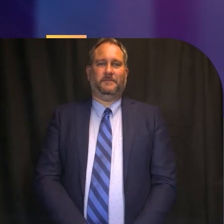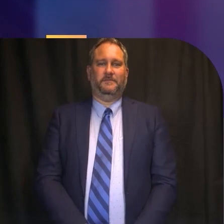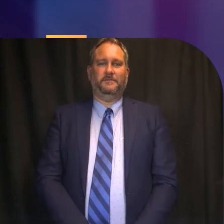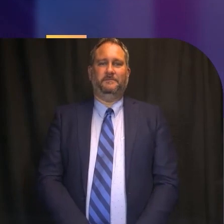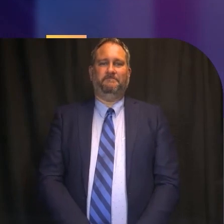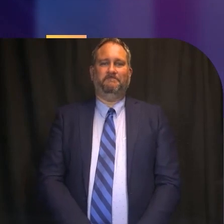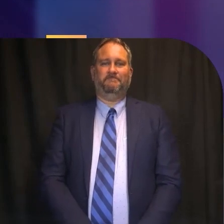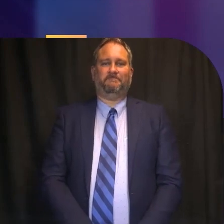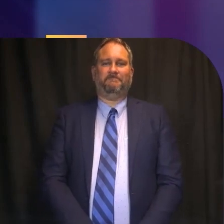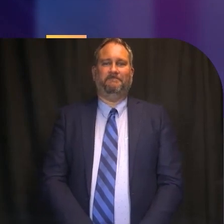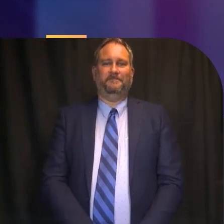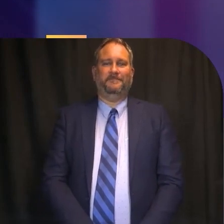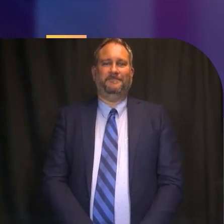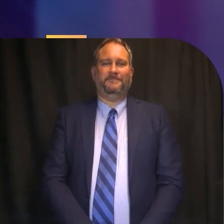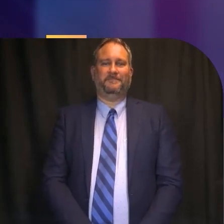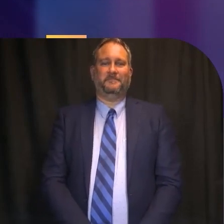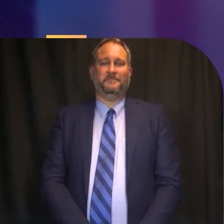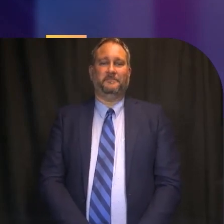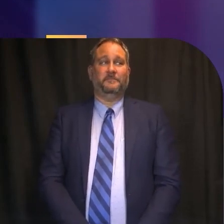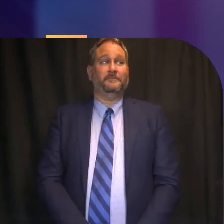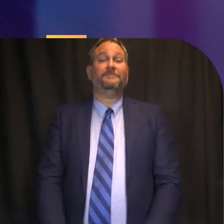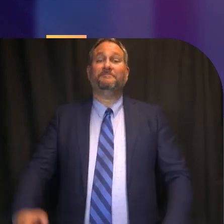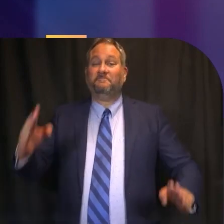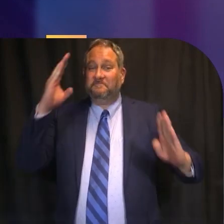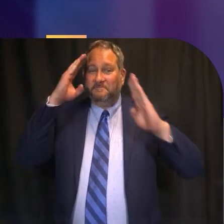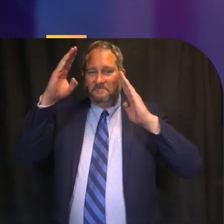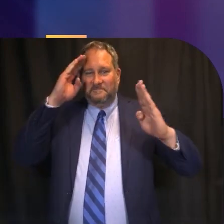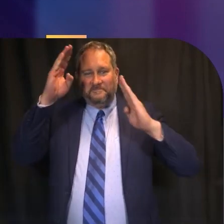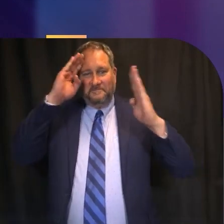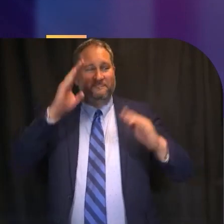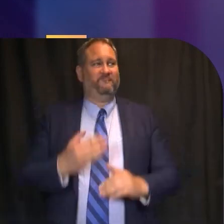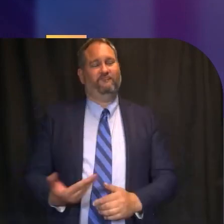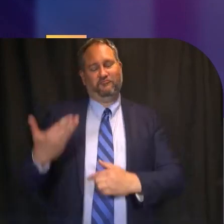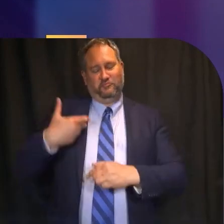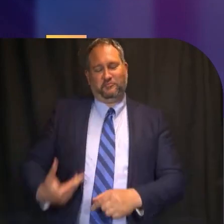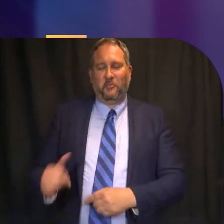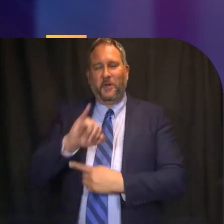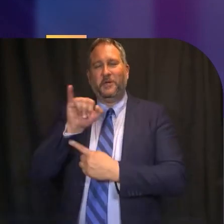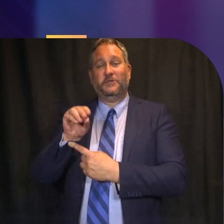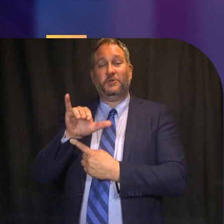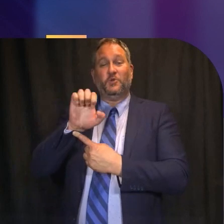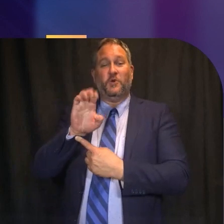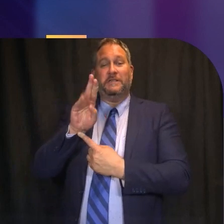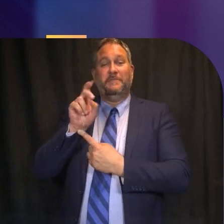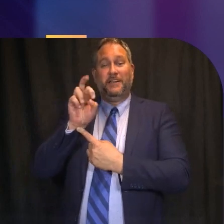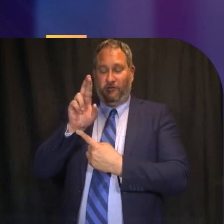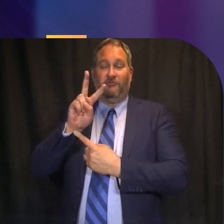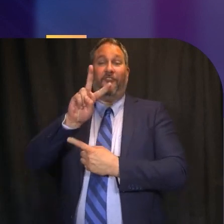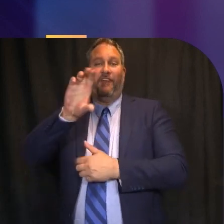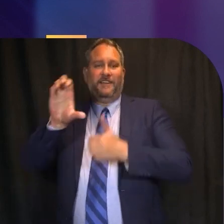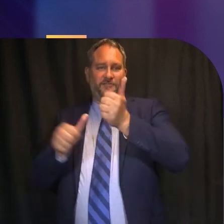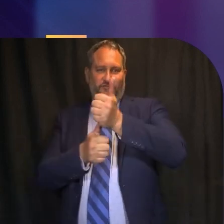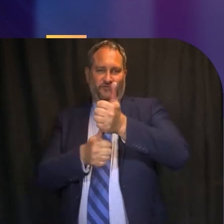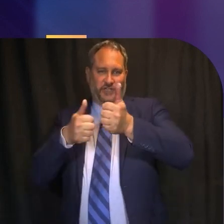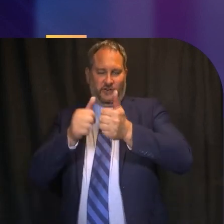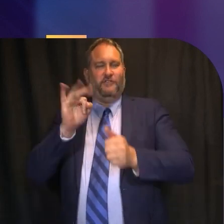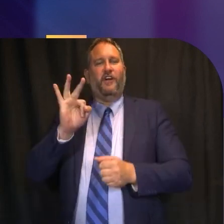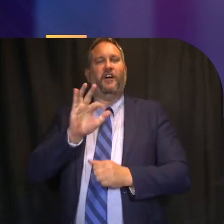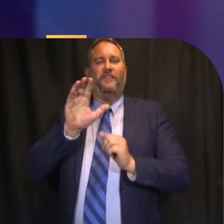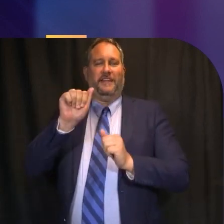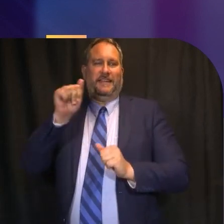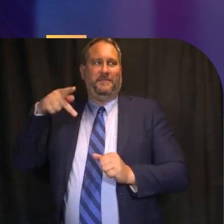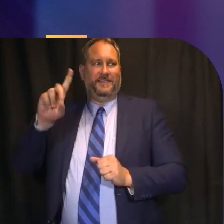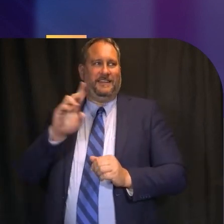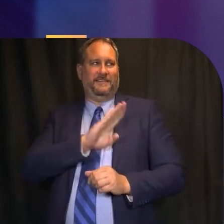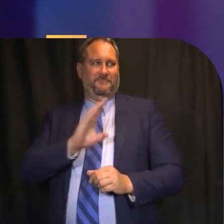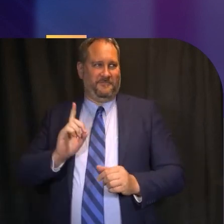Hi, everyone. I'm Joyce Bender, the Vice Chair of the American Association of People with Disabilities, where